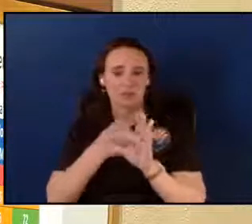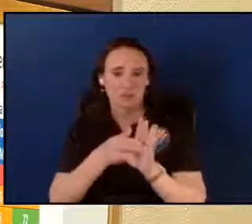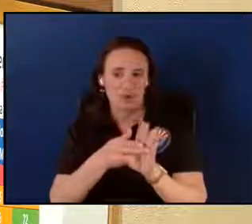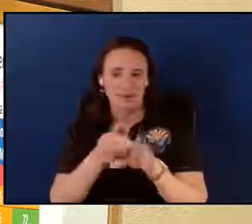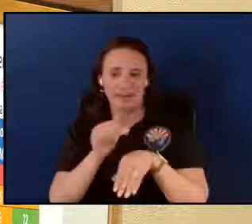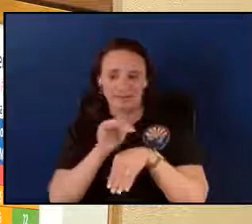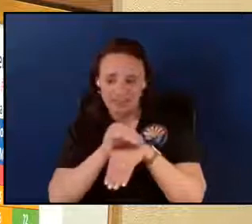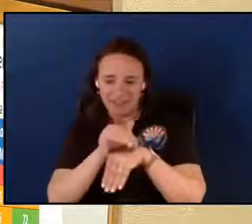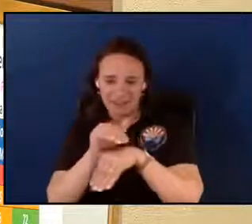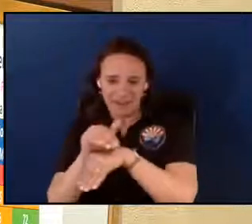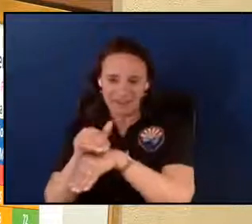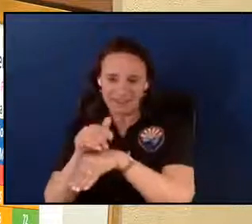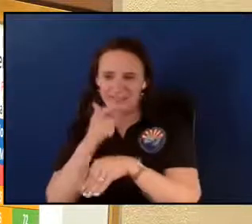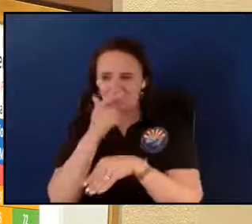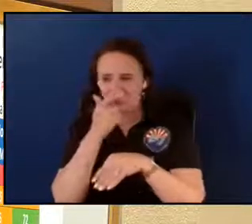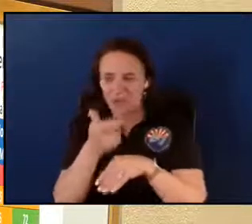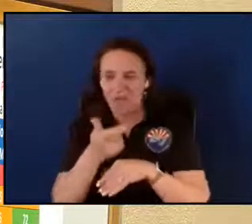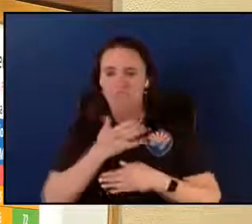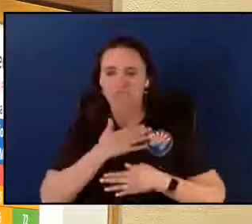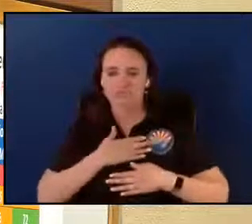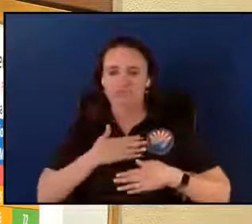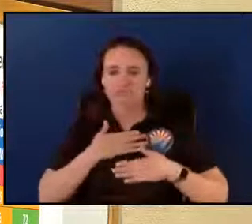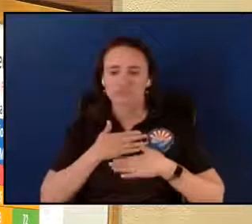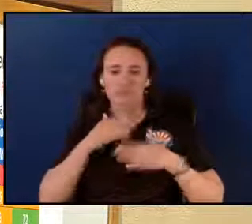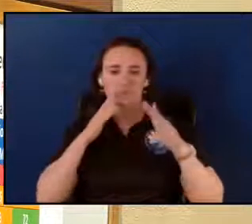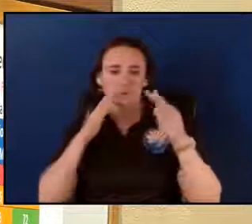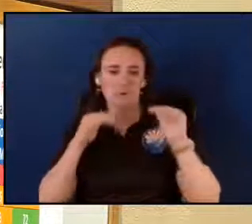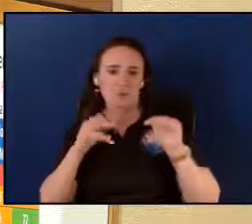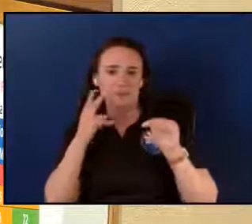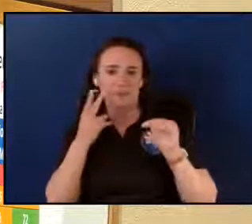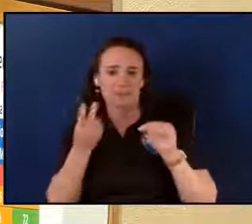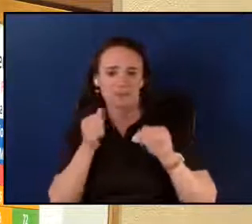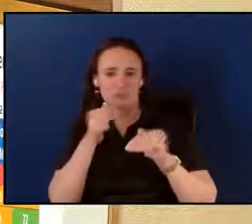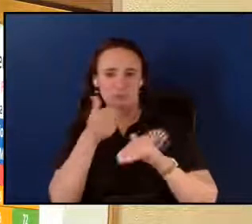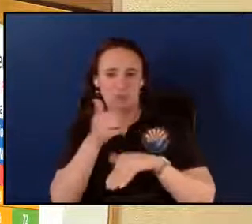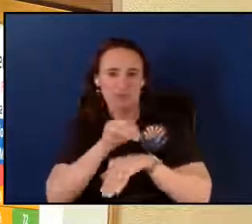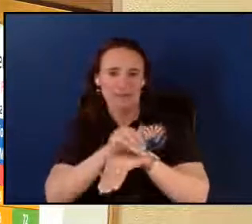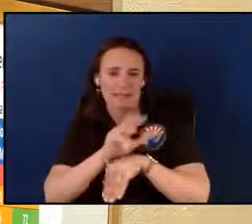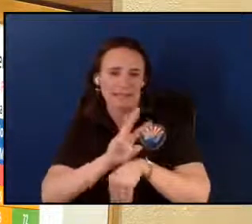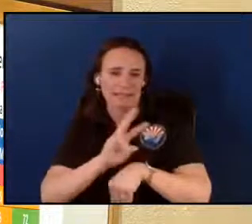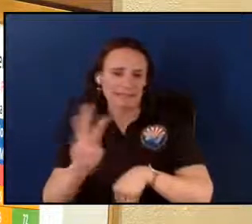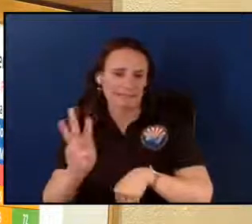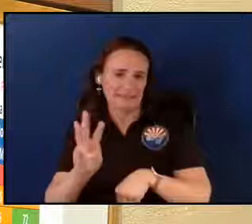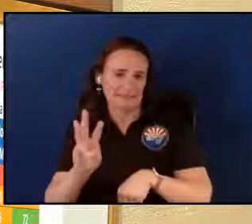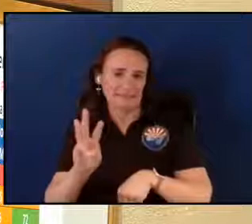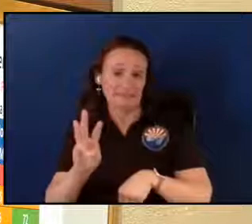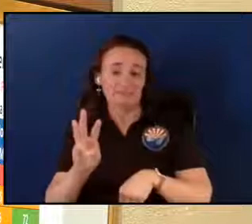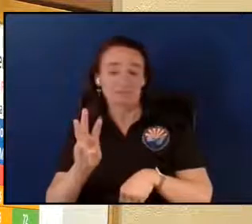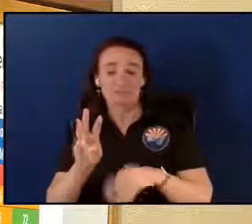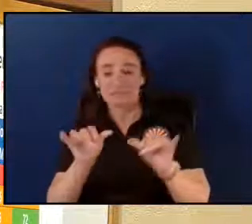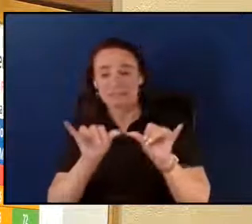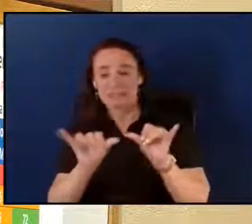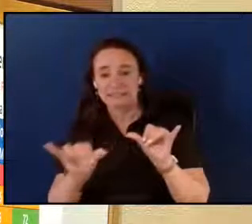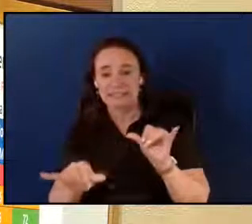do appreciate it, and we hope to see you here again tomorrow evening at 6 p.m. Until then, stay safe.